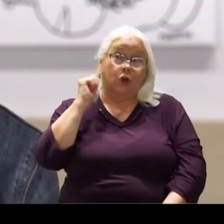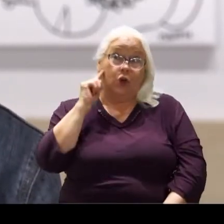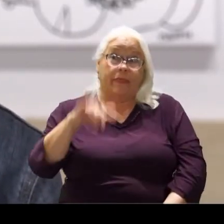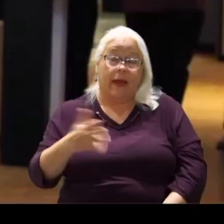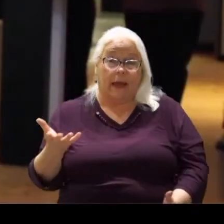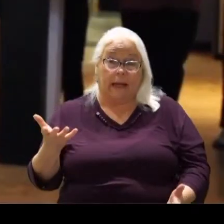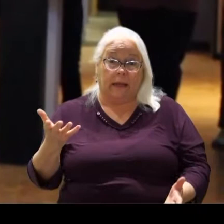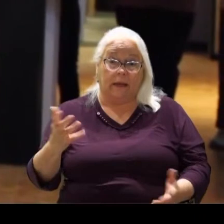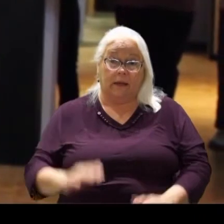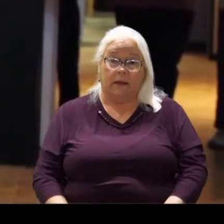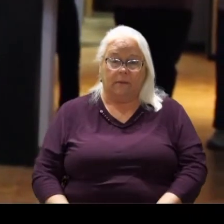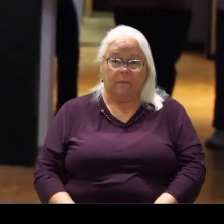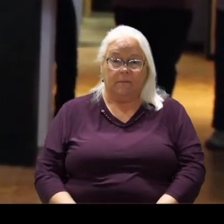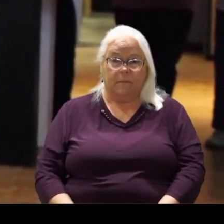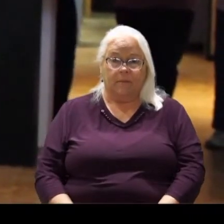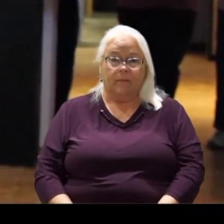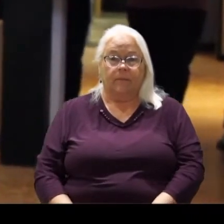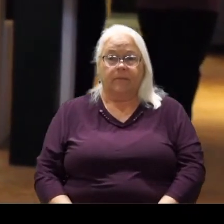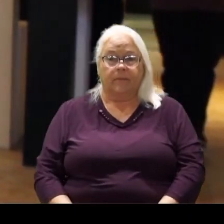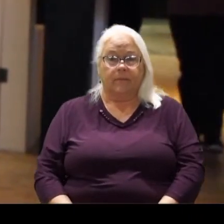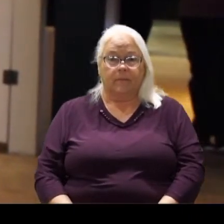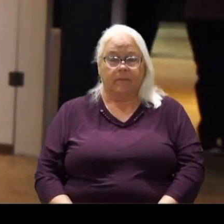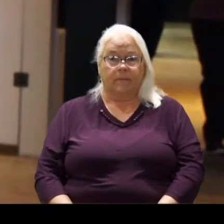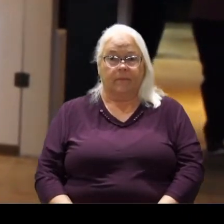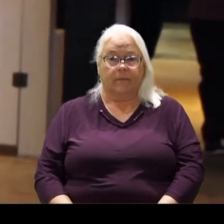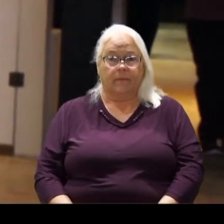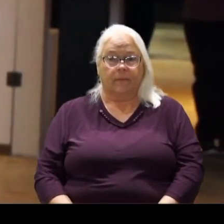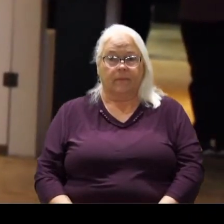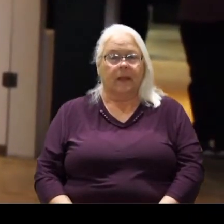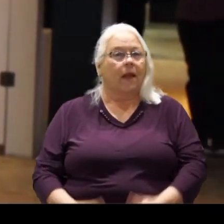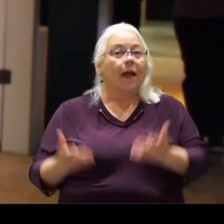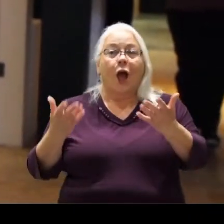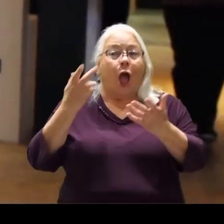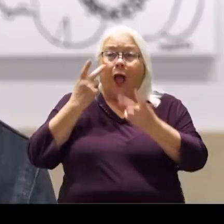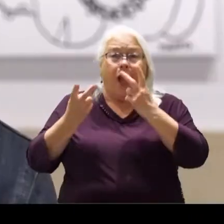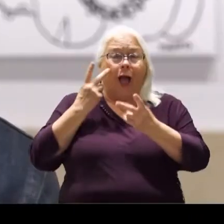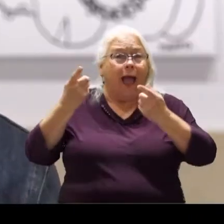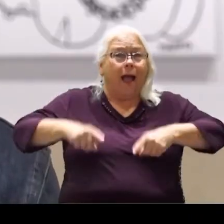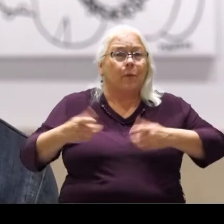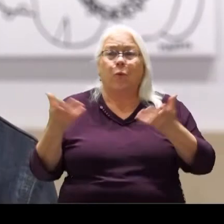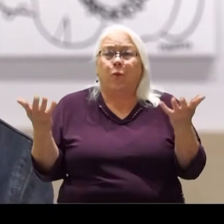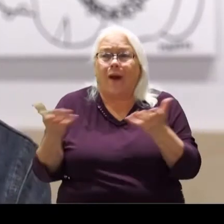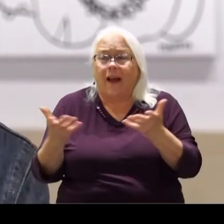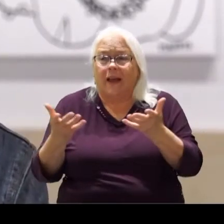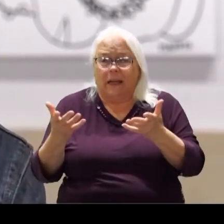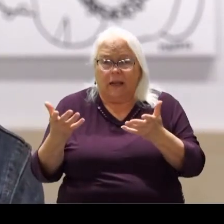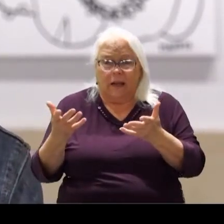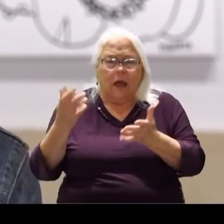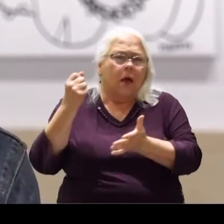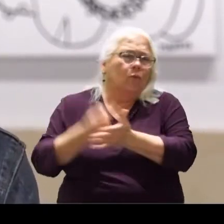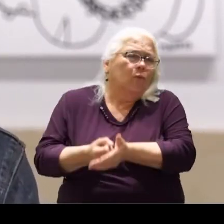haven't heard before. All performers get nervous, go for it. The outcome will